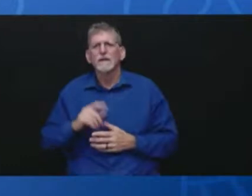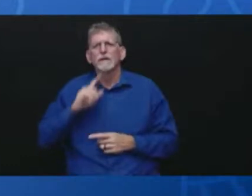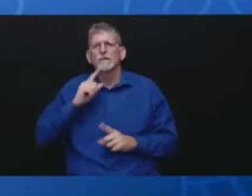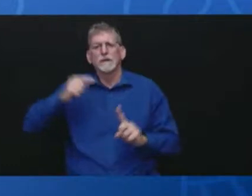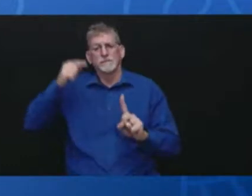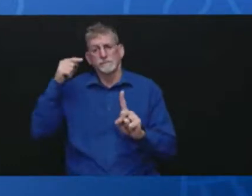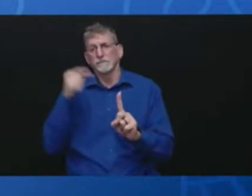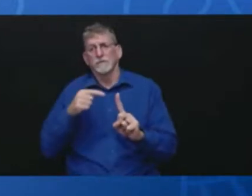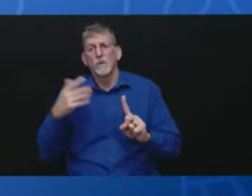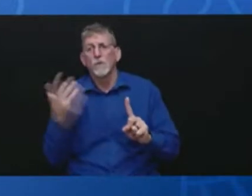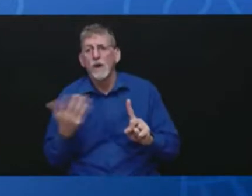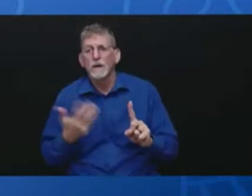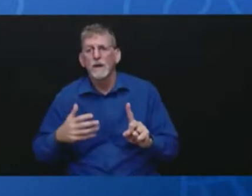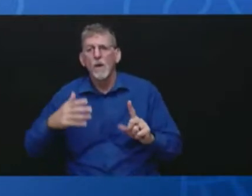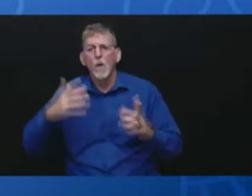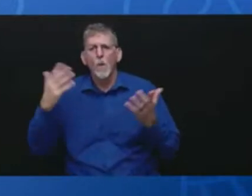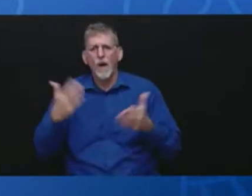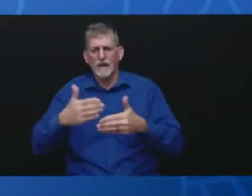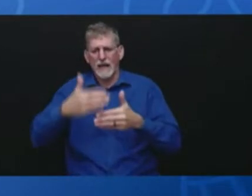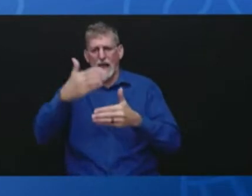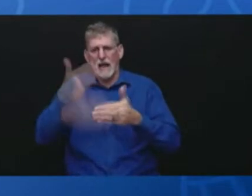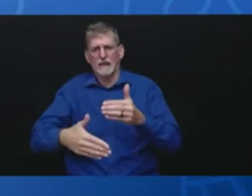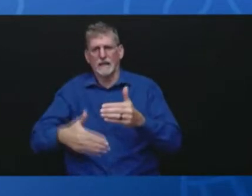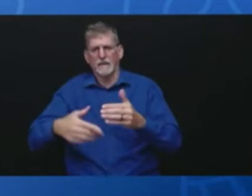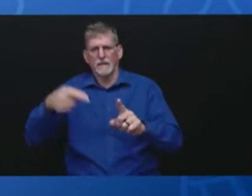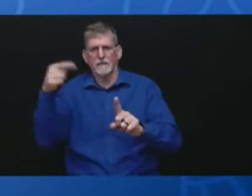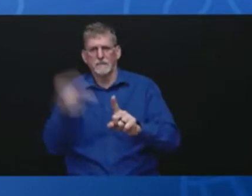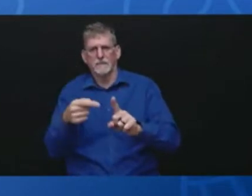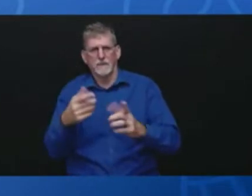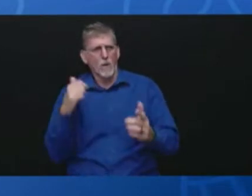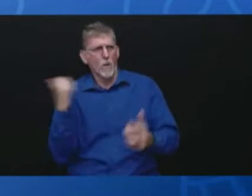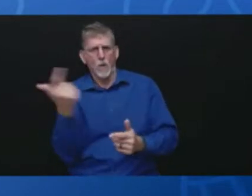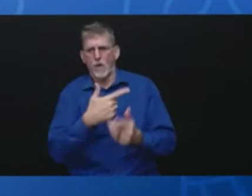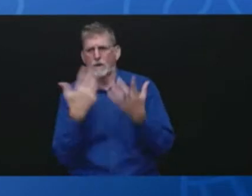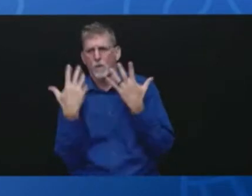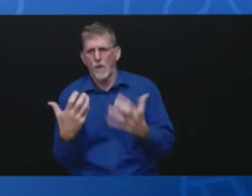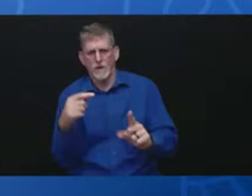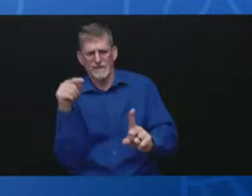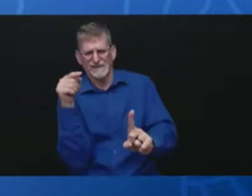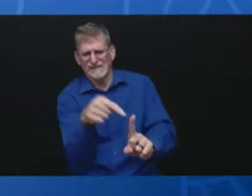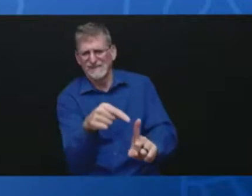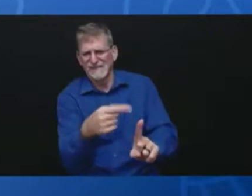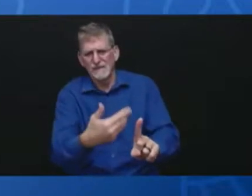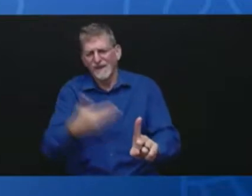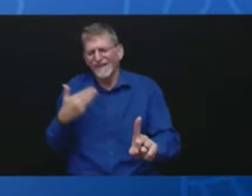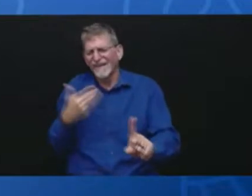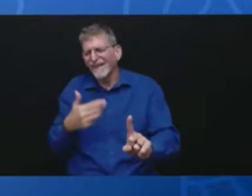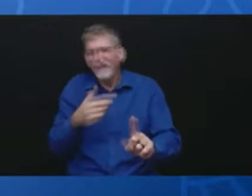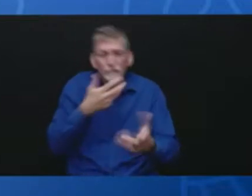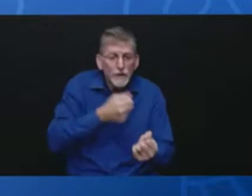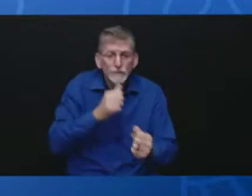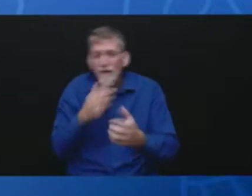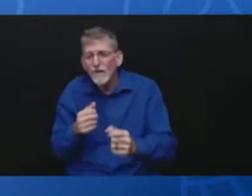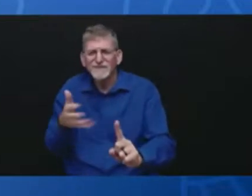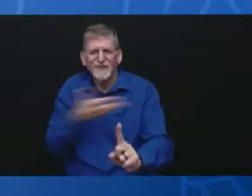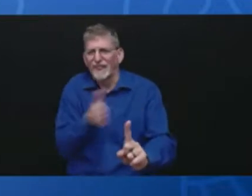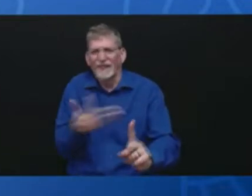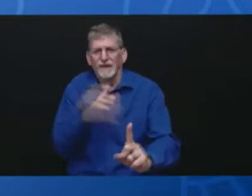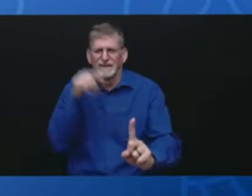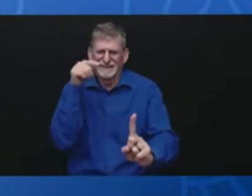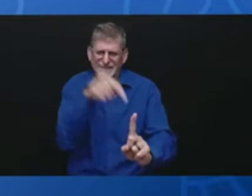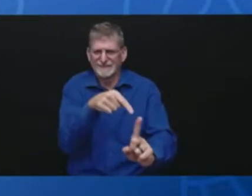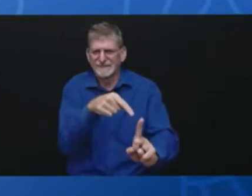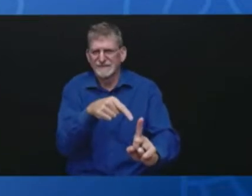it something that makes the difference in what everyone wants? Is it what we all agree on, and what is going to get us to that North